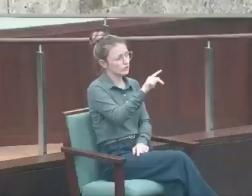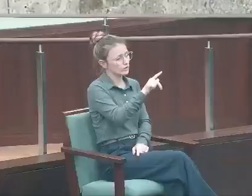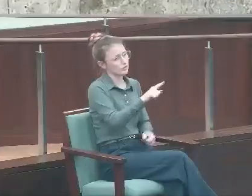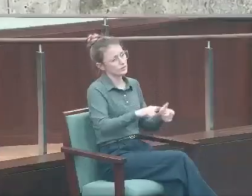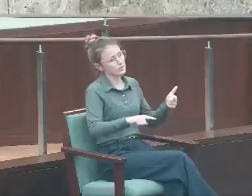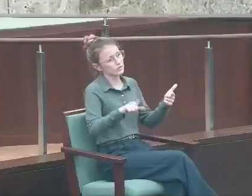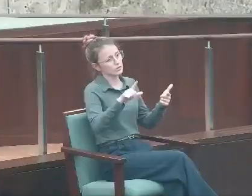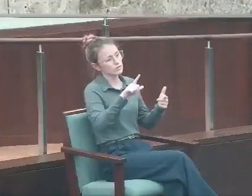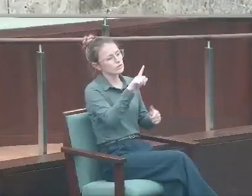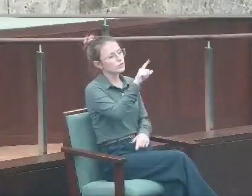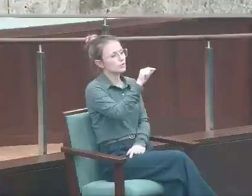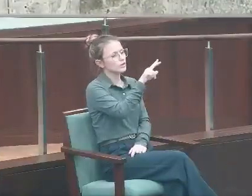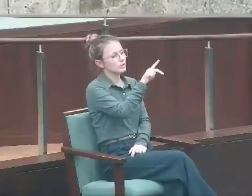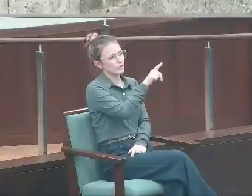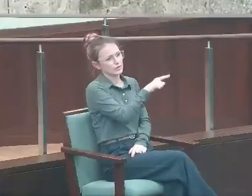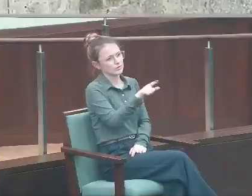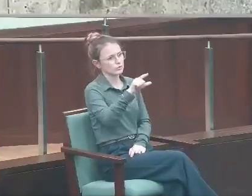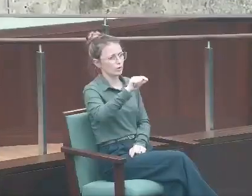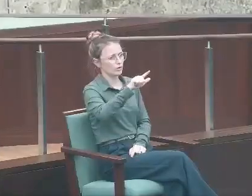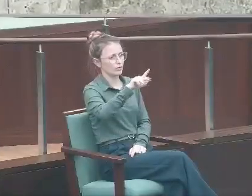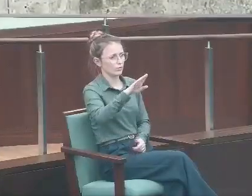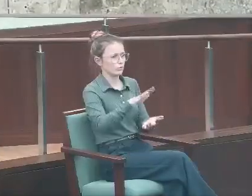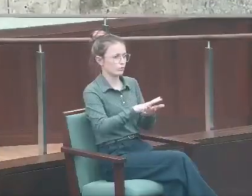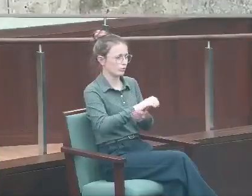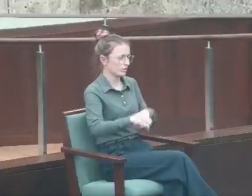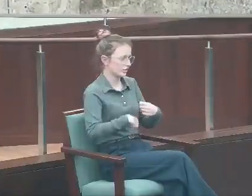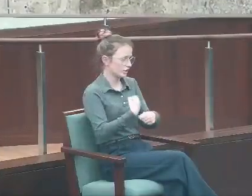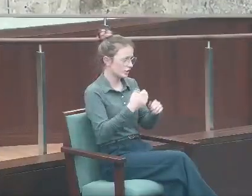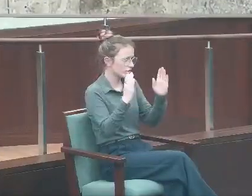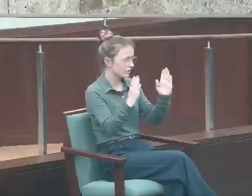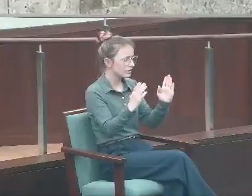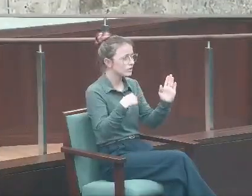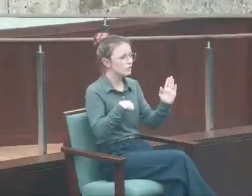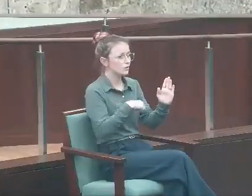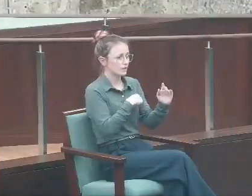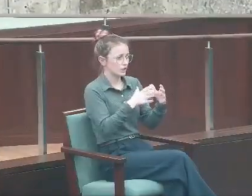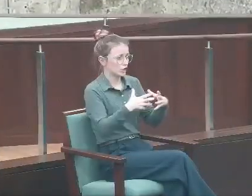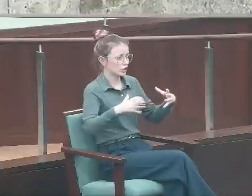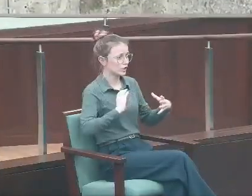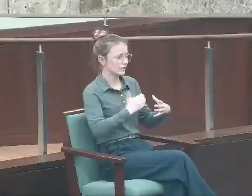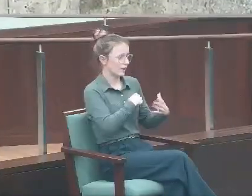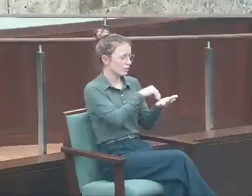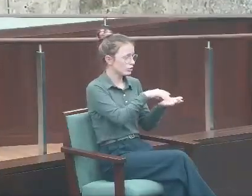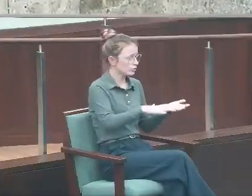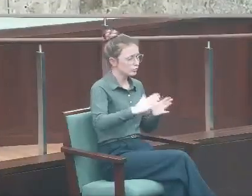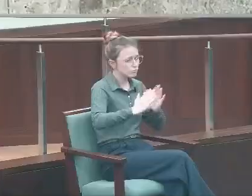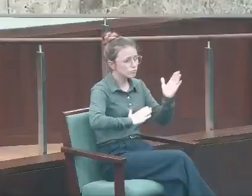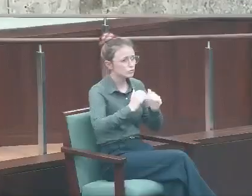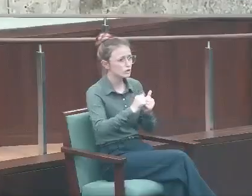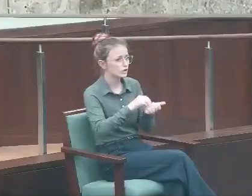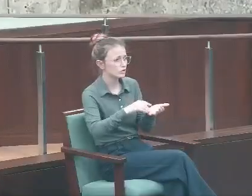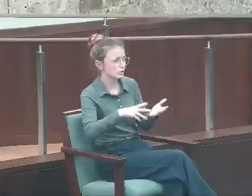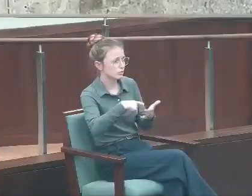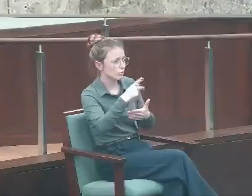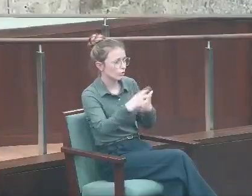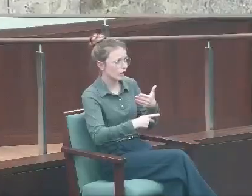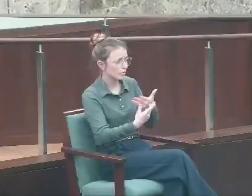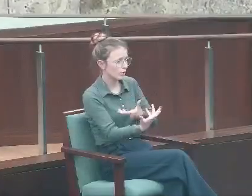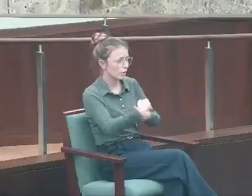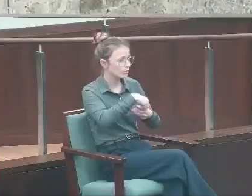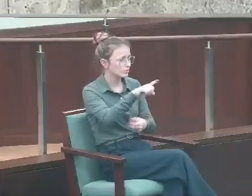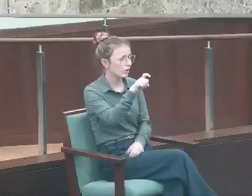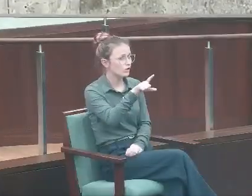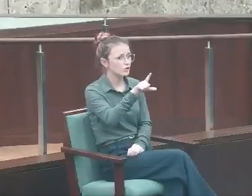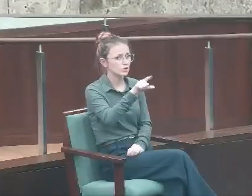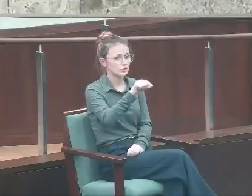2023-2024 school year alone. Expanded our flagship student-to-student program that trains 120 Jewish